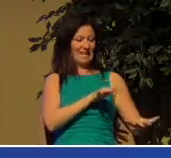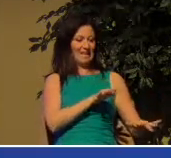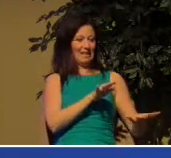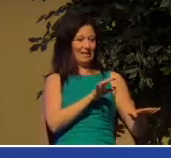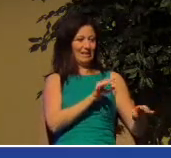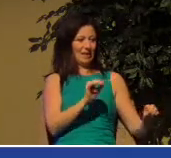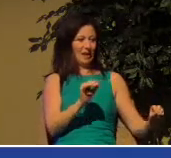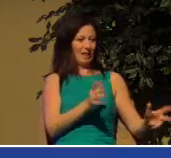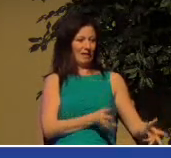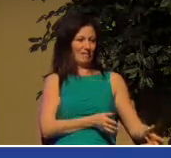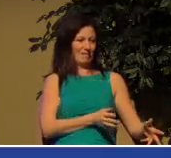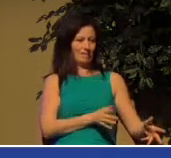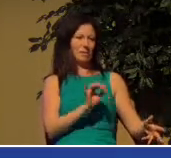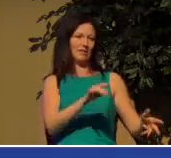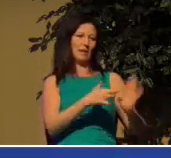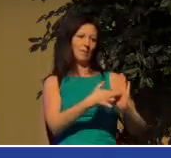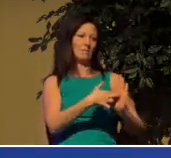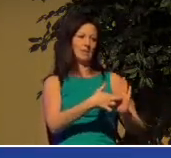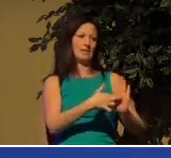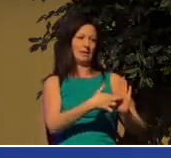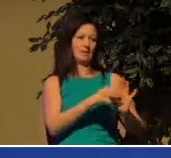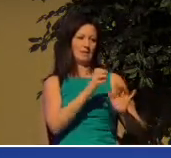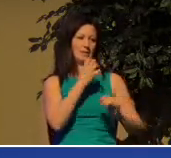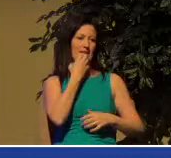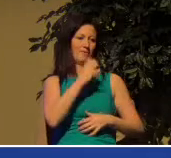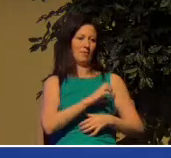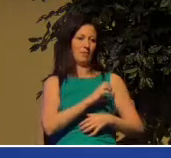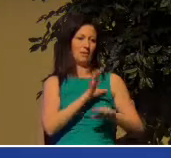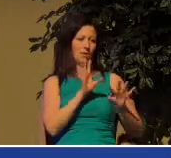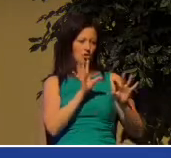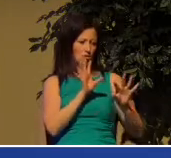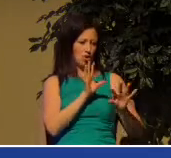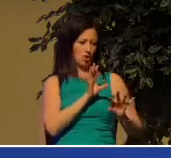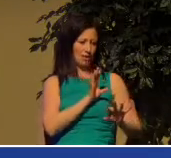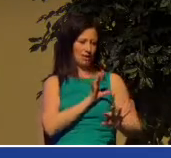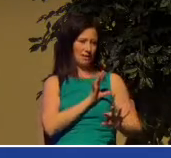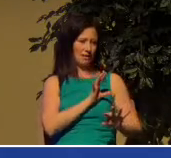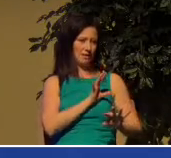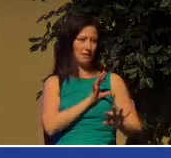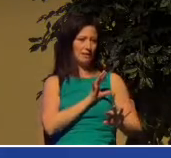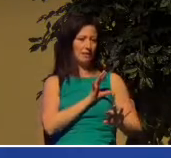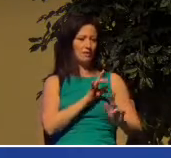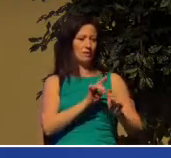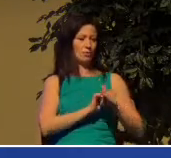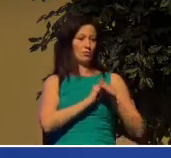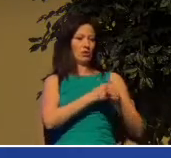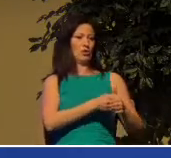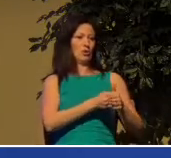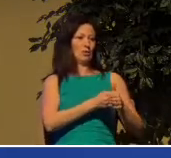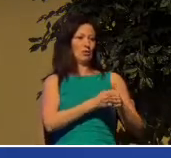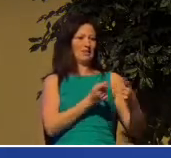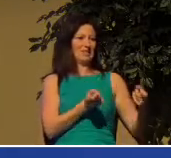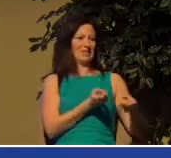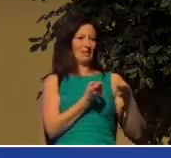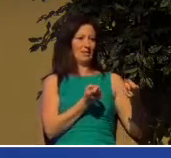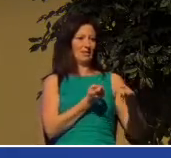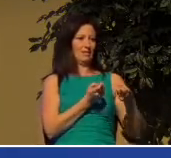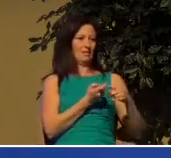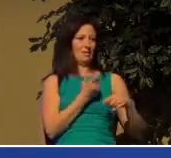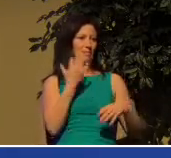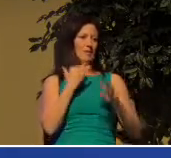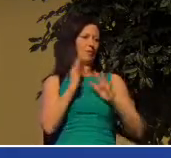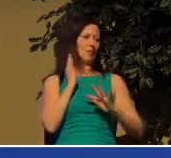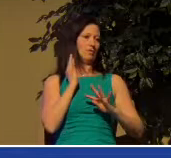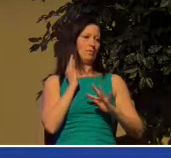represents the powers of darkness, the chaos of the original creation story. I don't think it's meant to